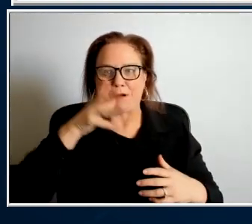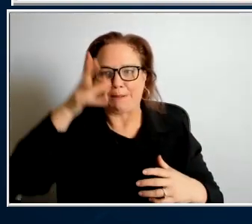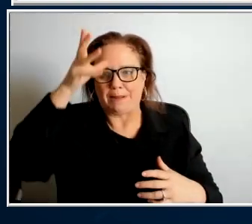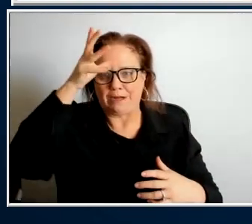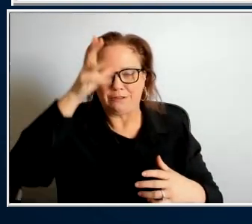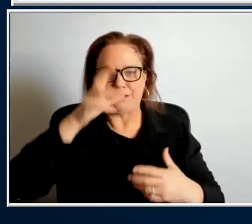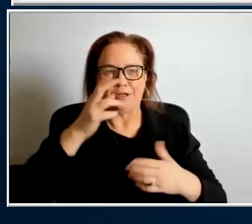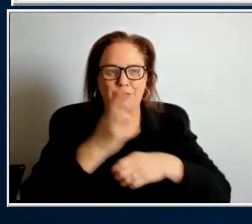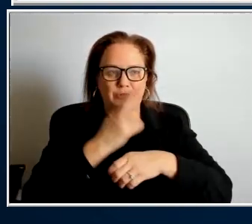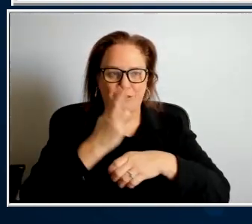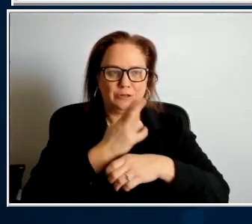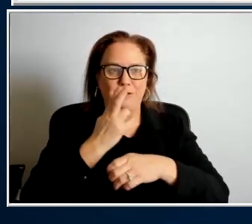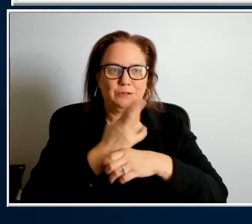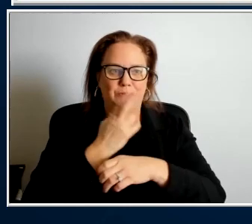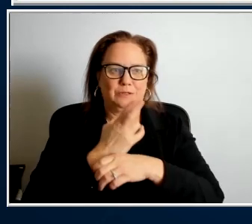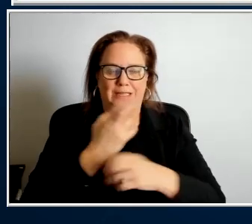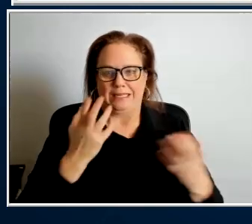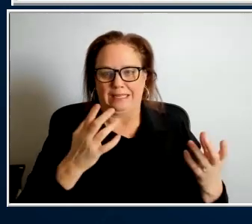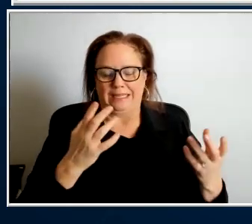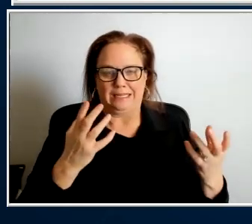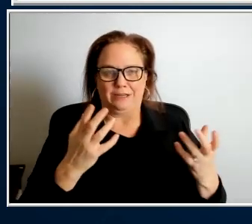your limbs. How have you adjusted?